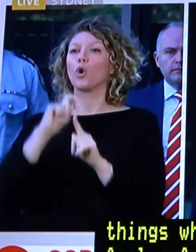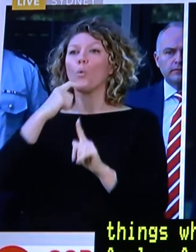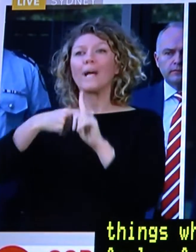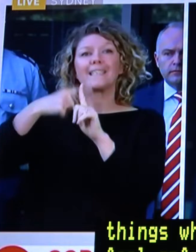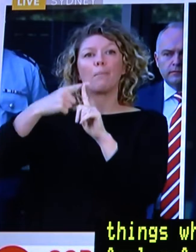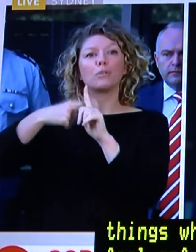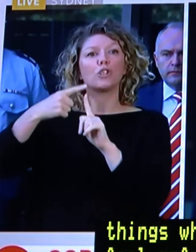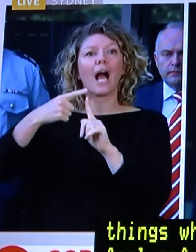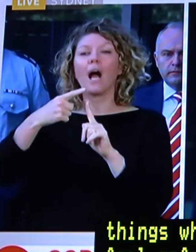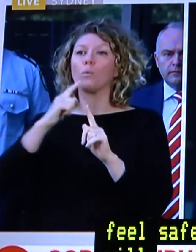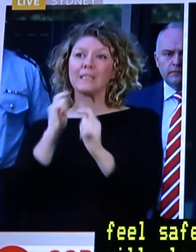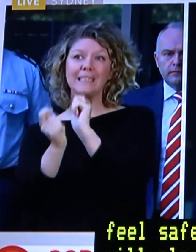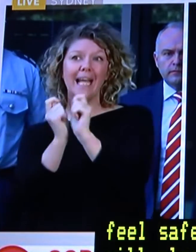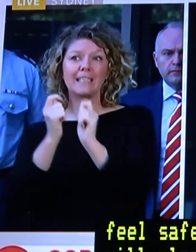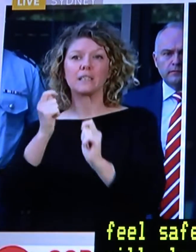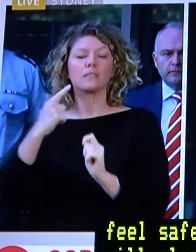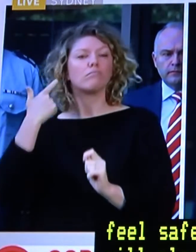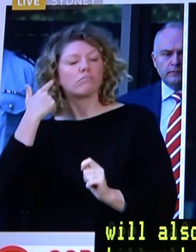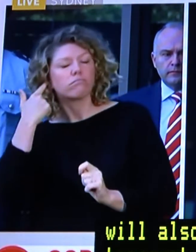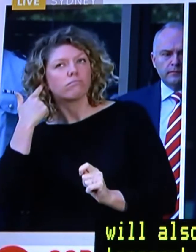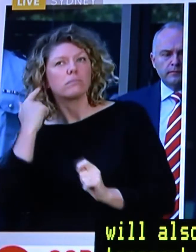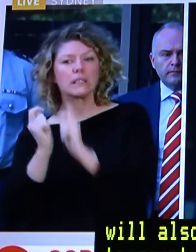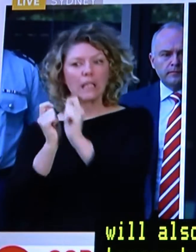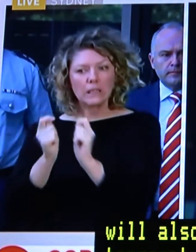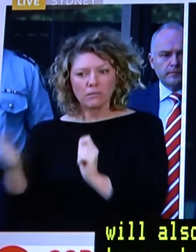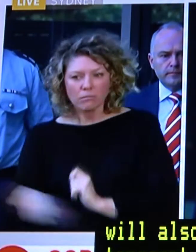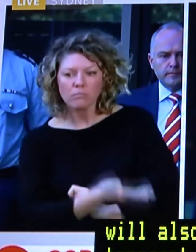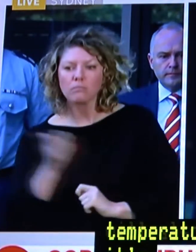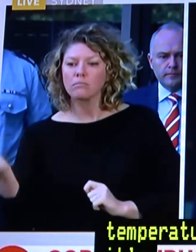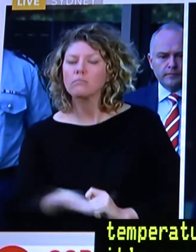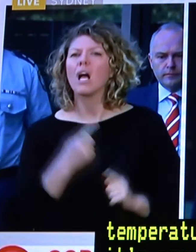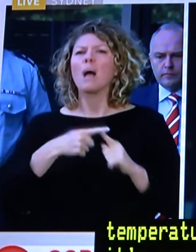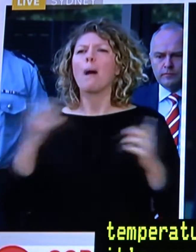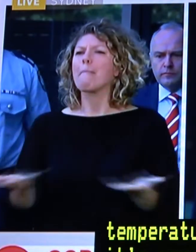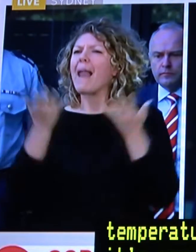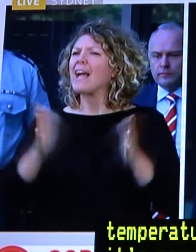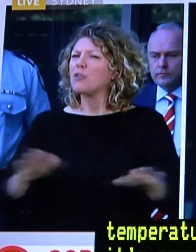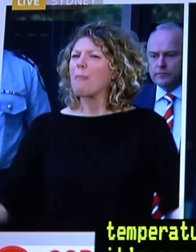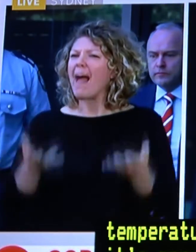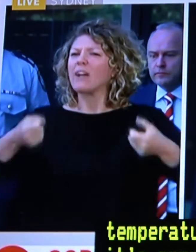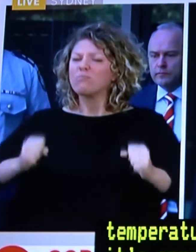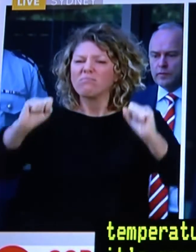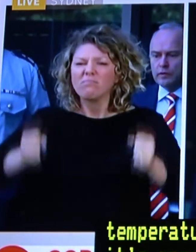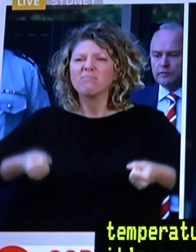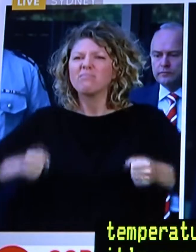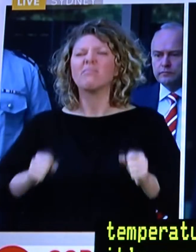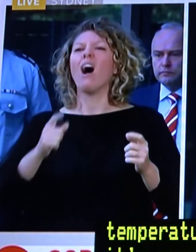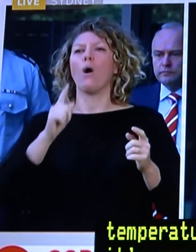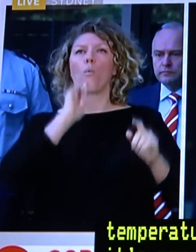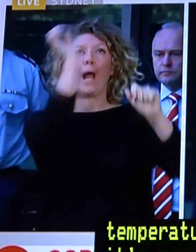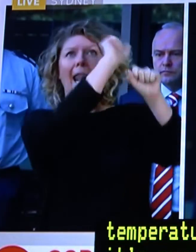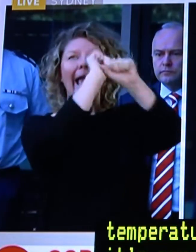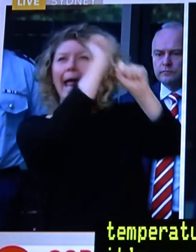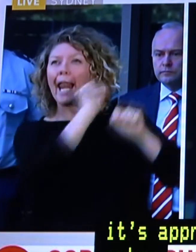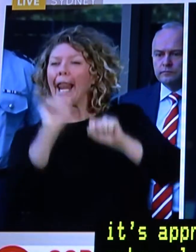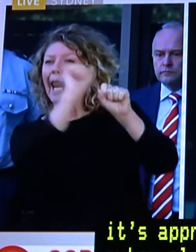they think it's appropriate. There'll also be extra cleaning of playground equipment and other things during the day, and this is really to ensure not